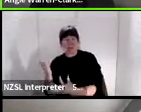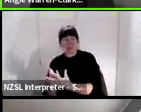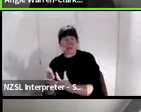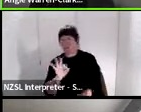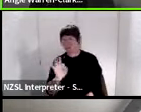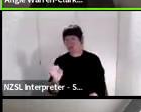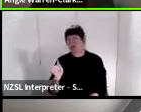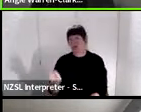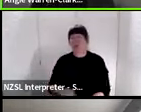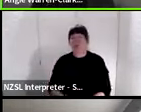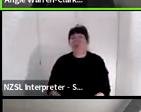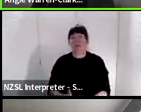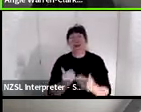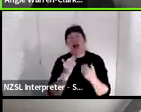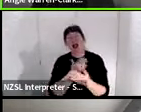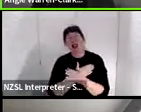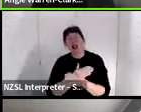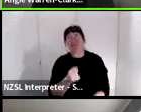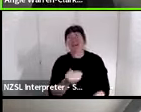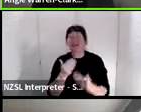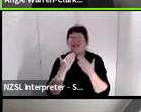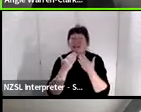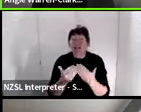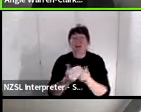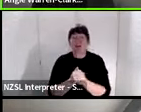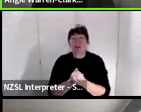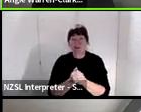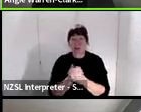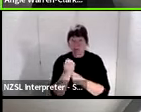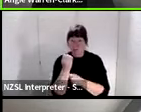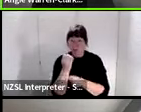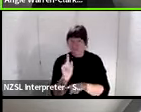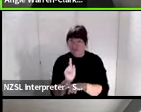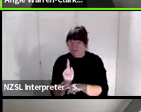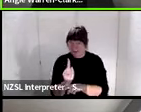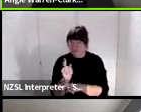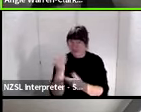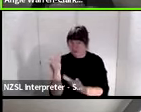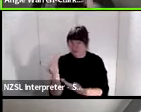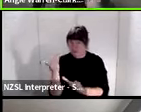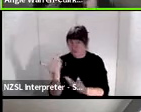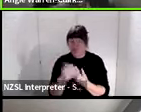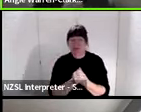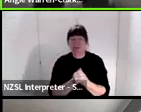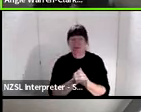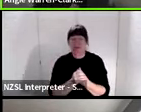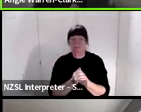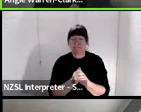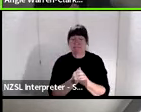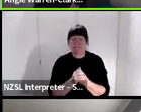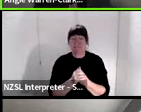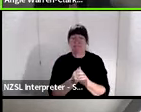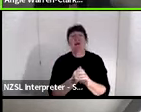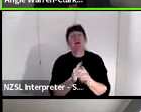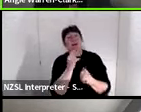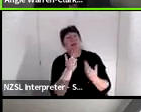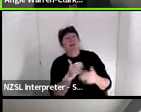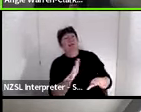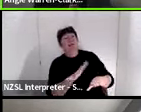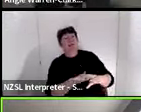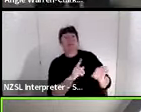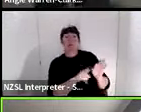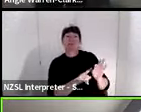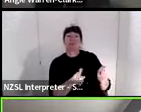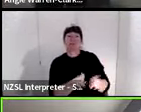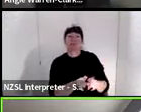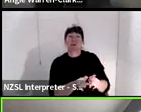Welcome, Amy. Really appreciate you being here. We have 10 minutes with you. If you'd like to leave some time for questions, please